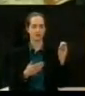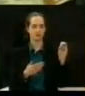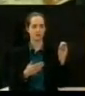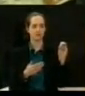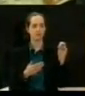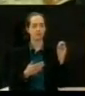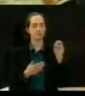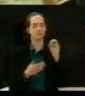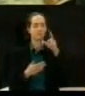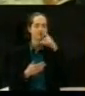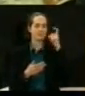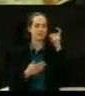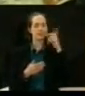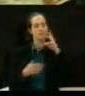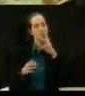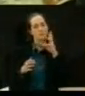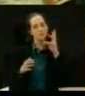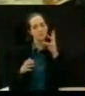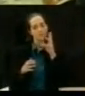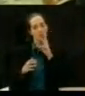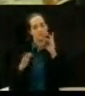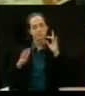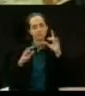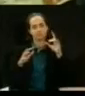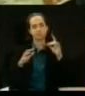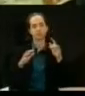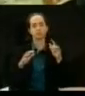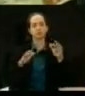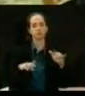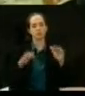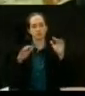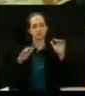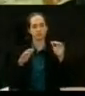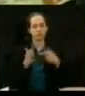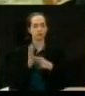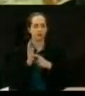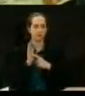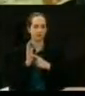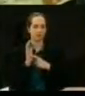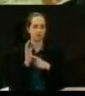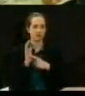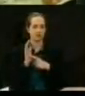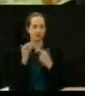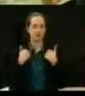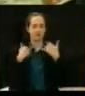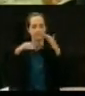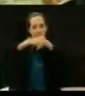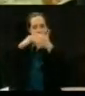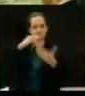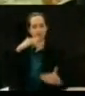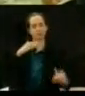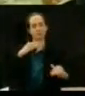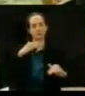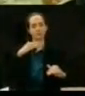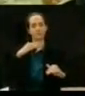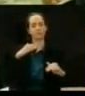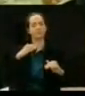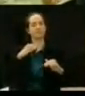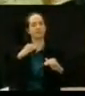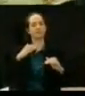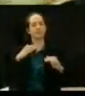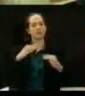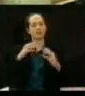nature of the terrain that's left in the developable property, the increased volumes of runoff due to increased